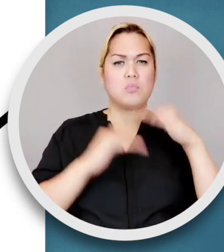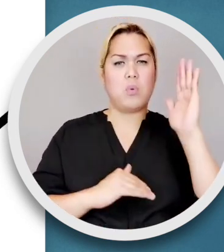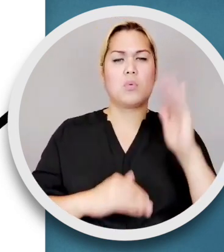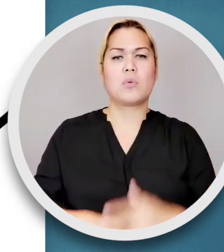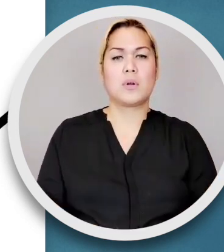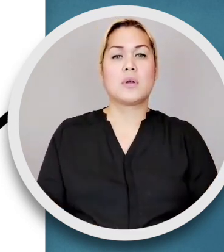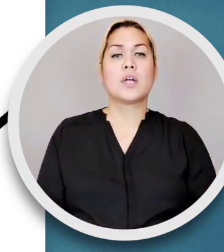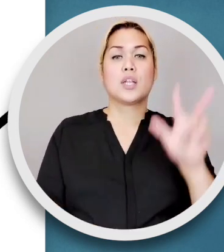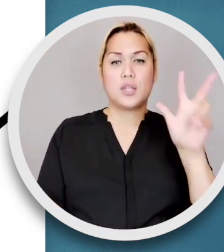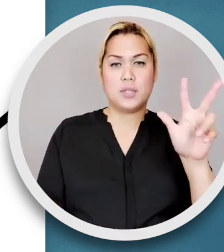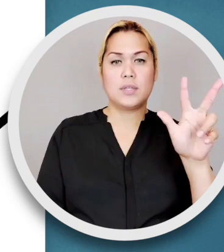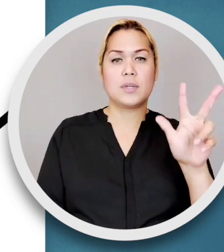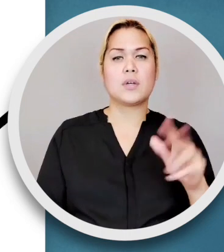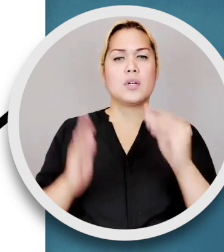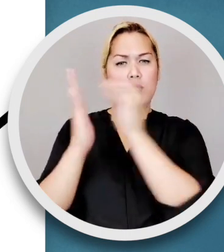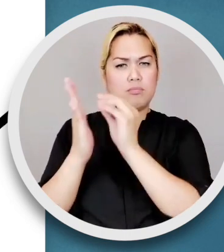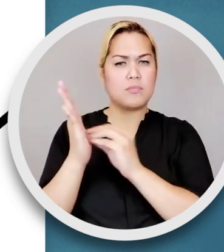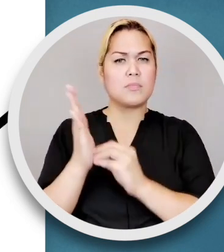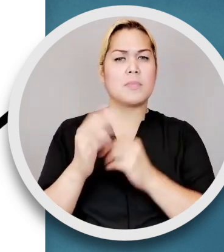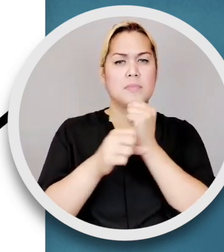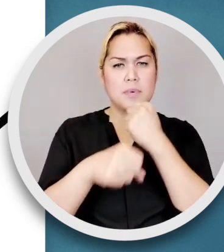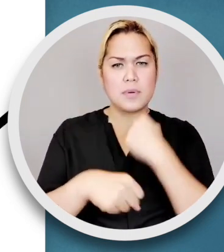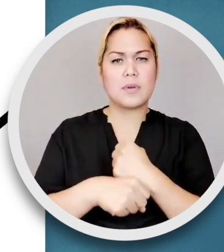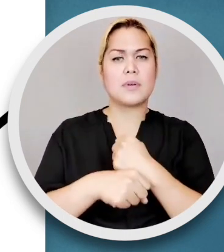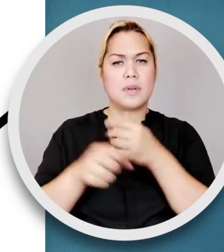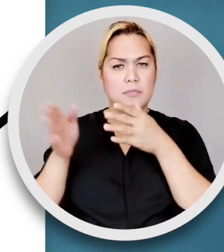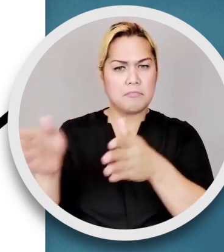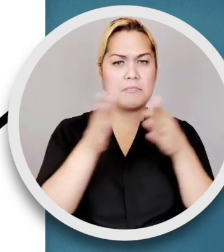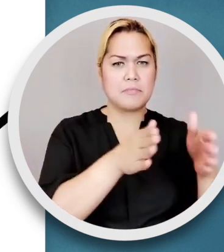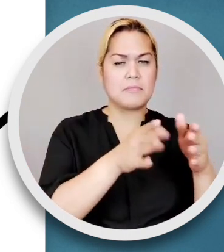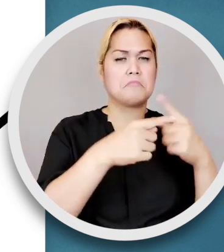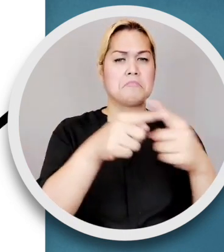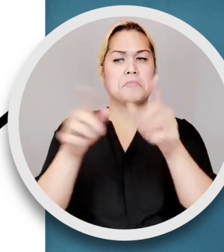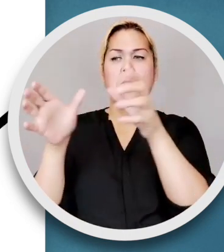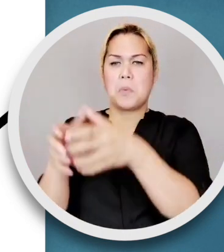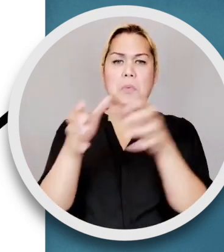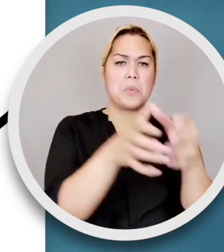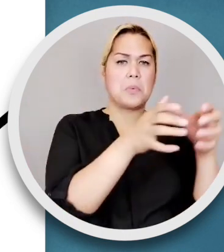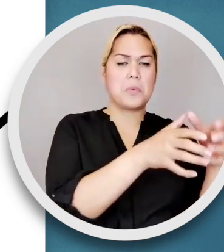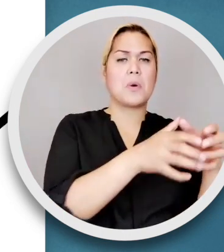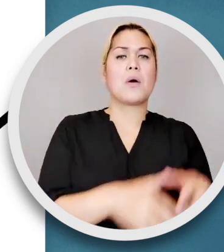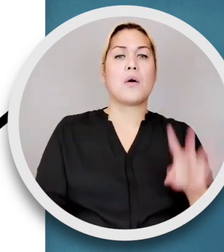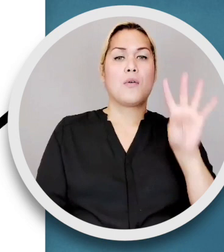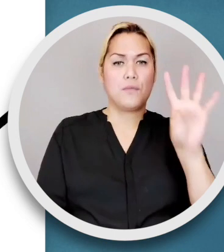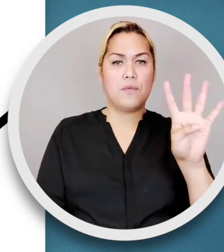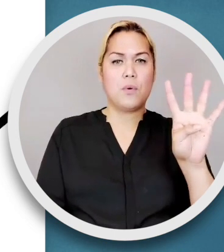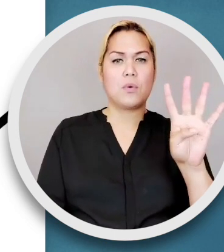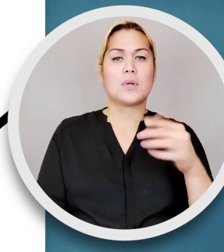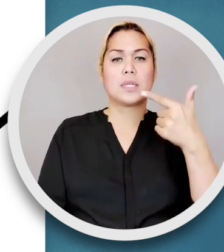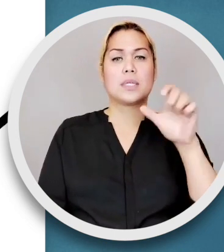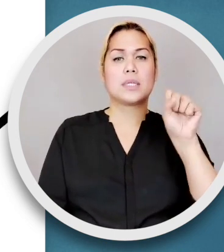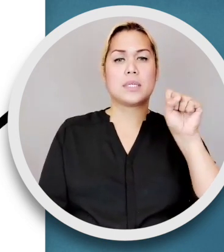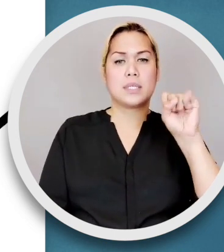GESI strategies of sector agencies. 4. GESI mainstreaming self-assessment tool for infrastructure